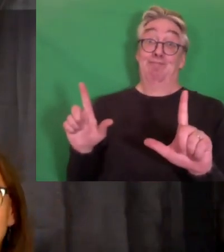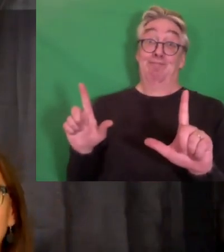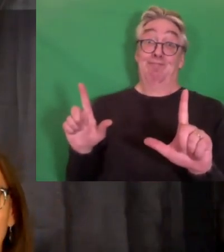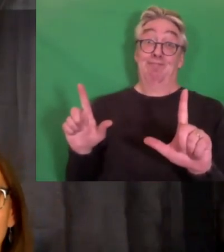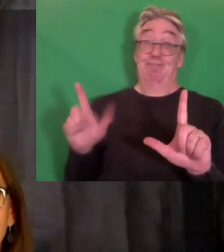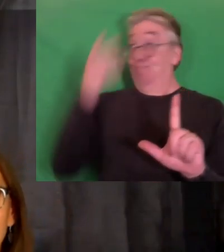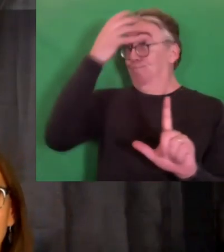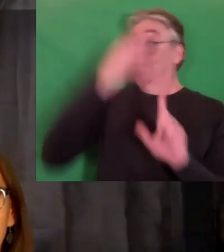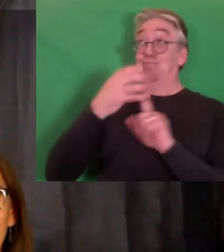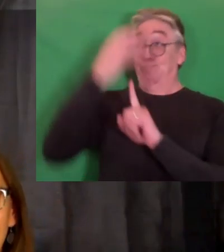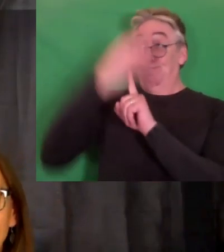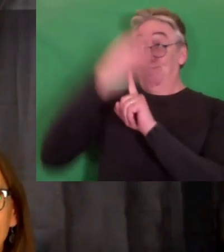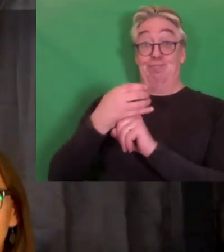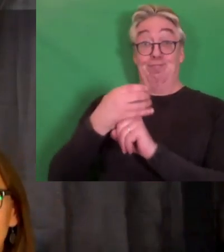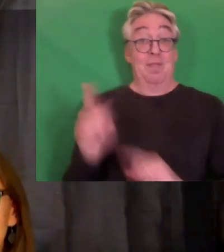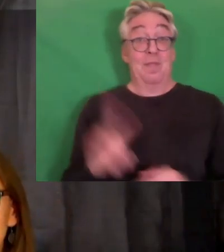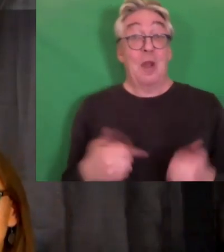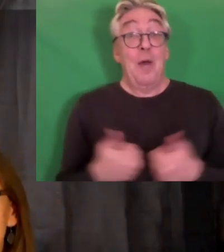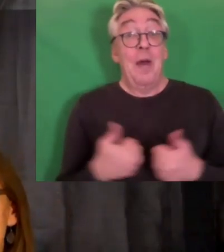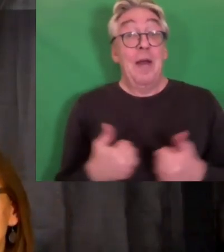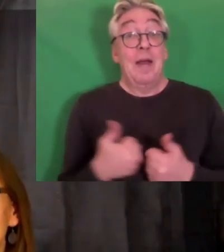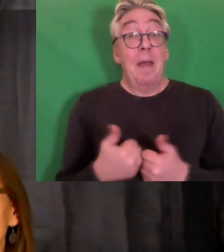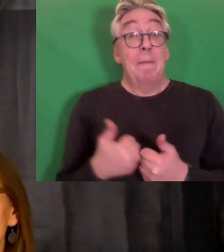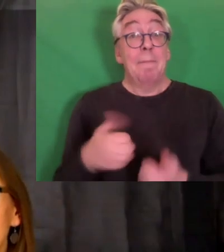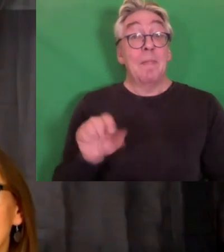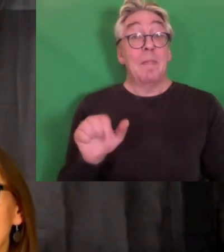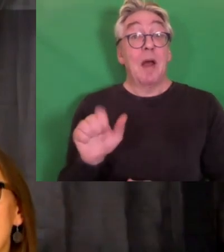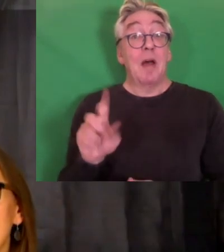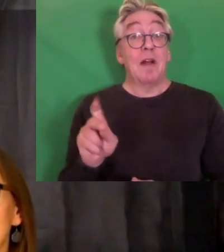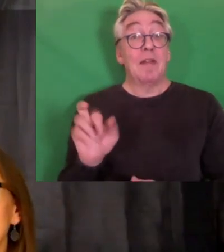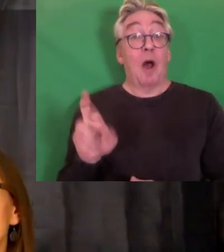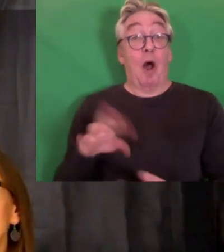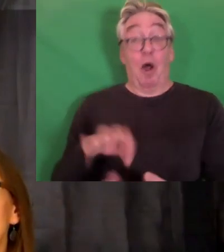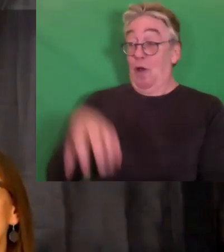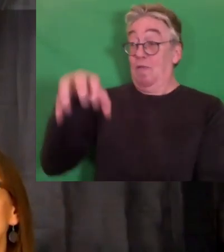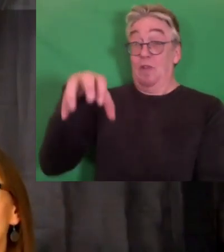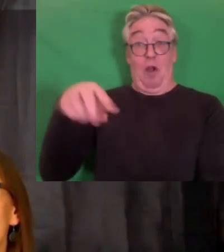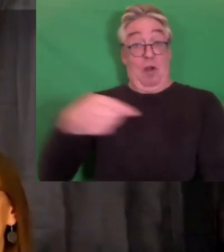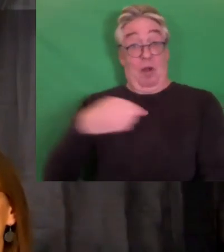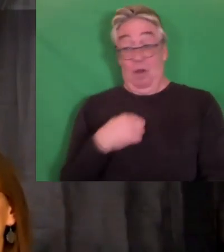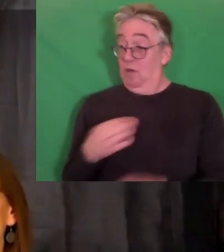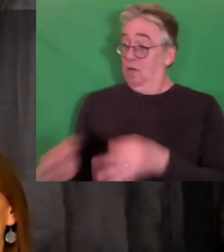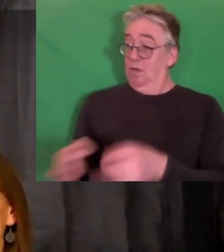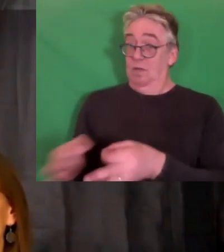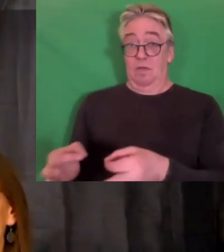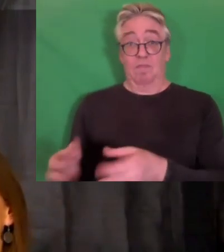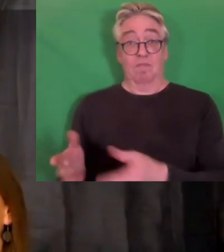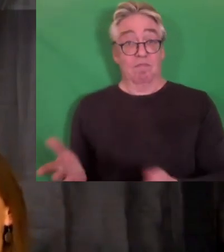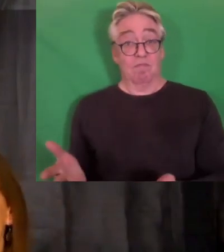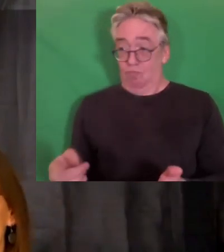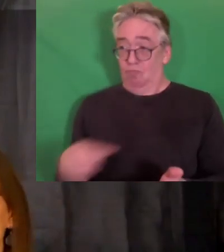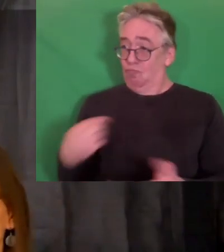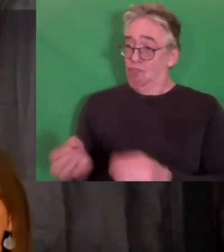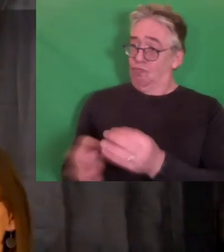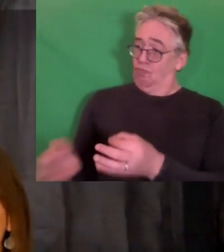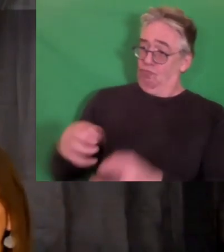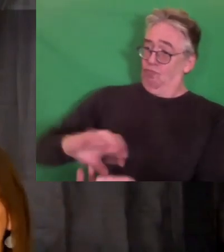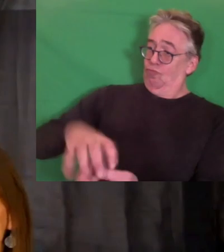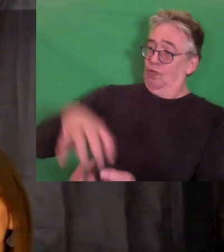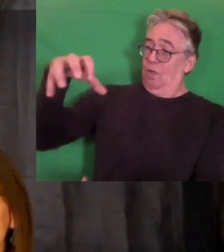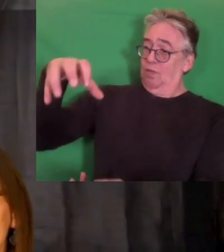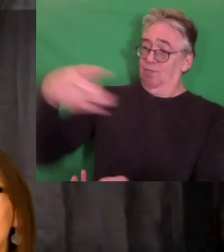gaming avatar, and you decide what that looks like, what you want people to tell, what do you want to tell them about